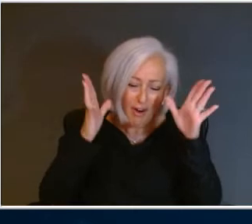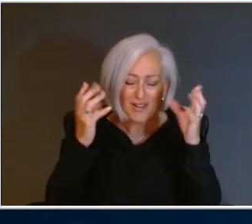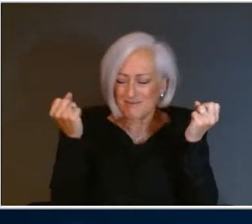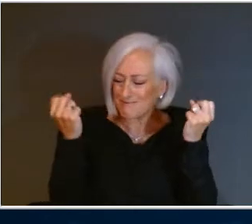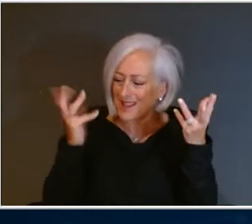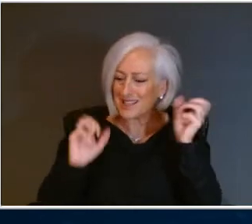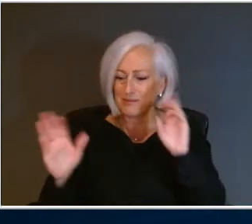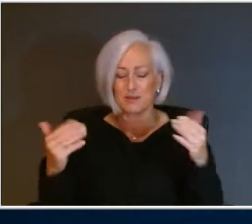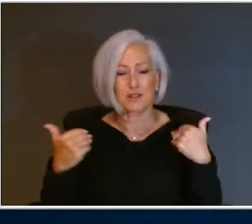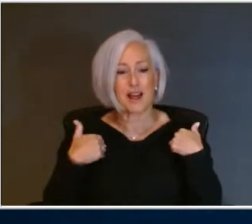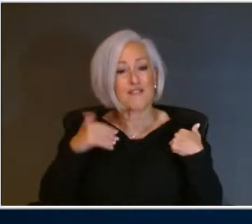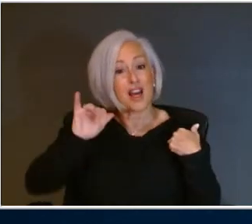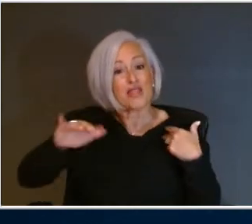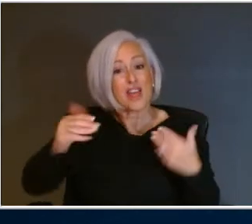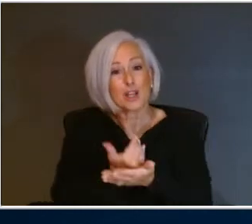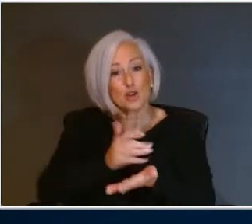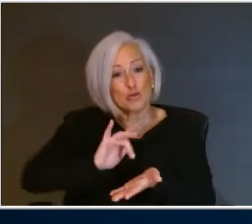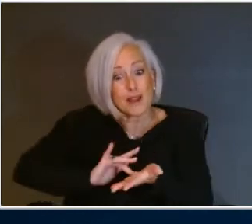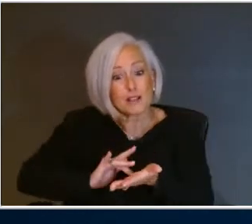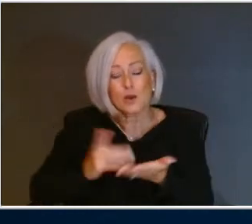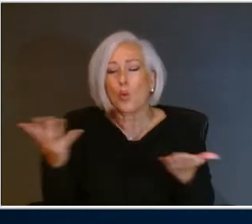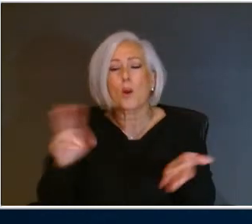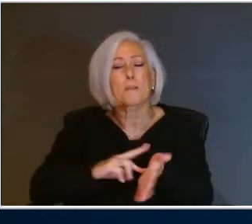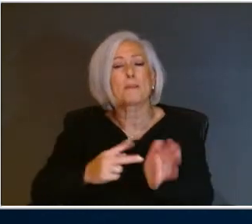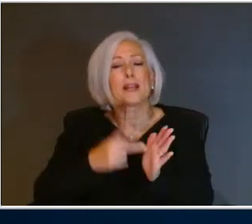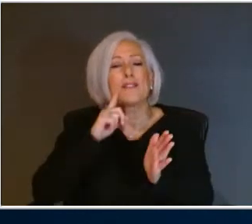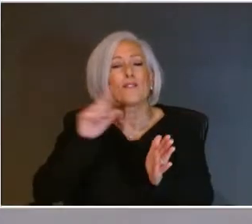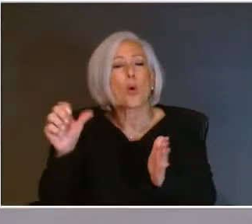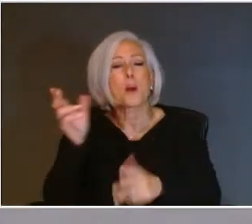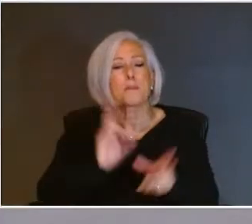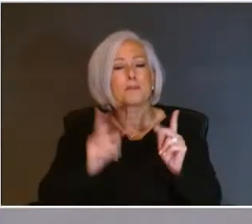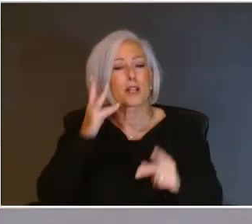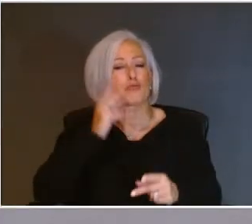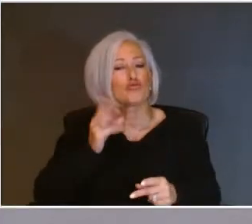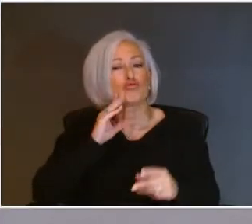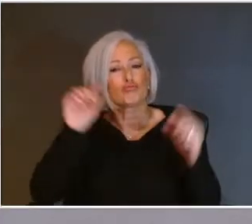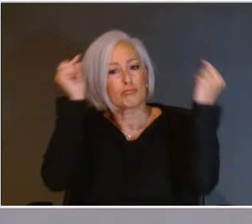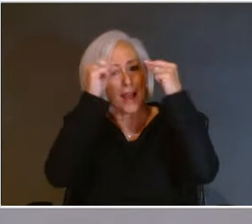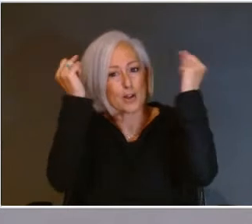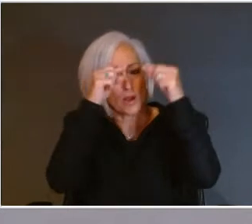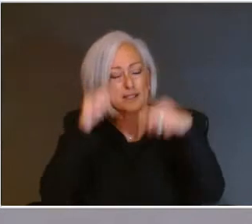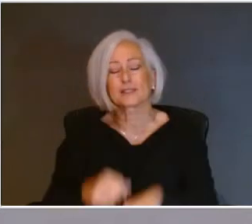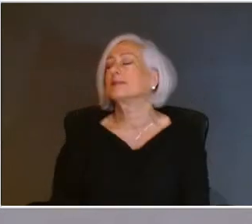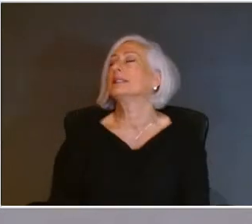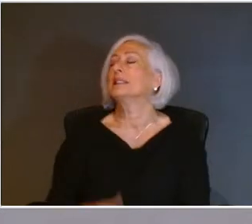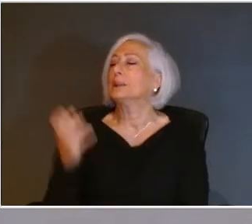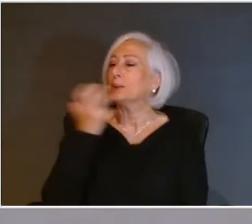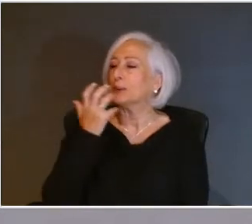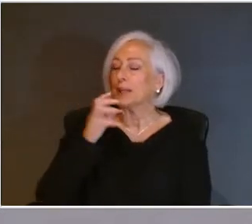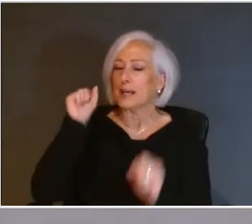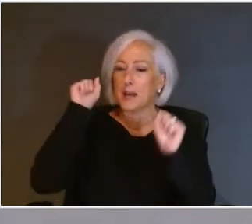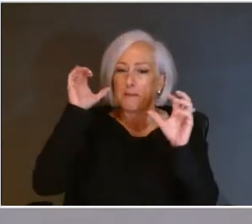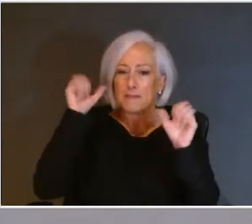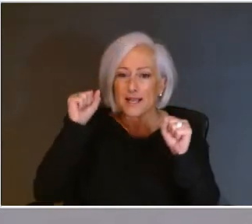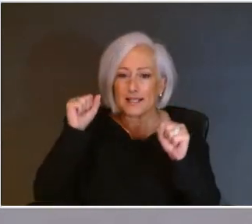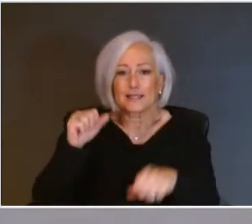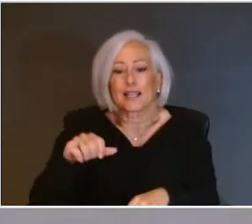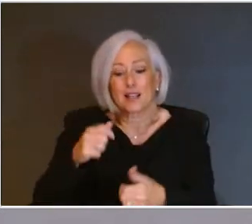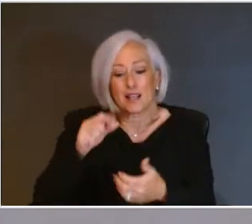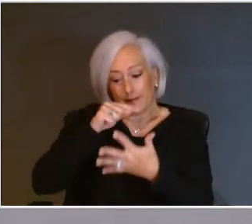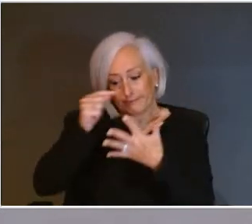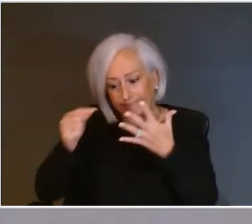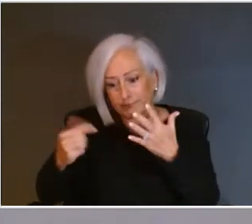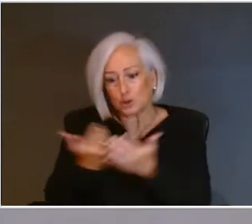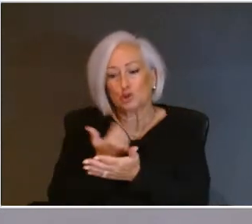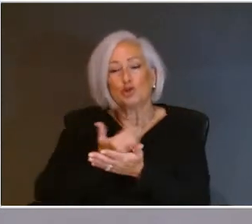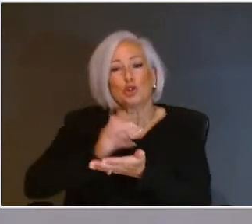mean for someone who suffers migraines? It's amazing. So all of these newer drugs are going to be a really big help to us. We use